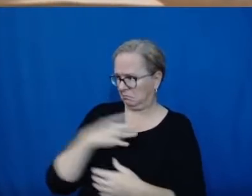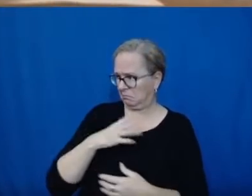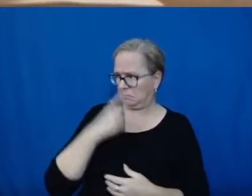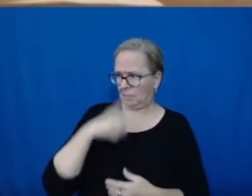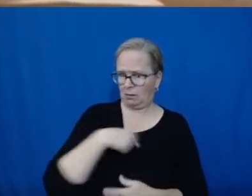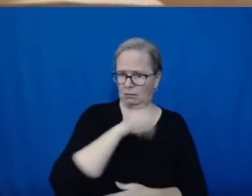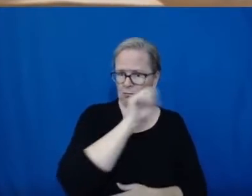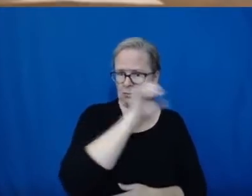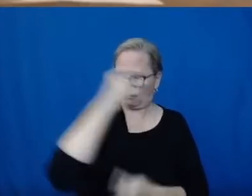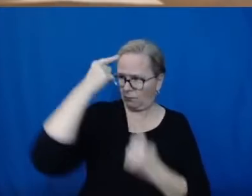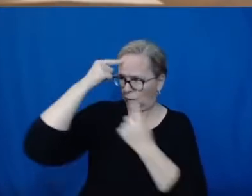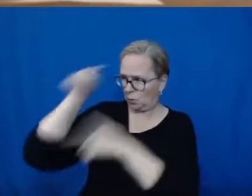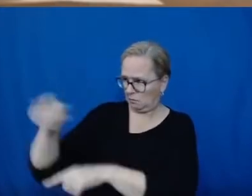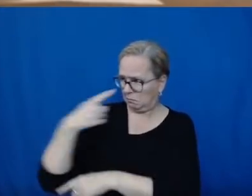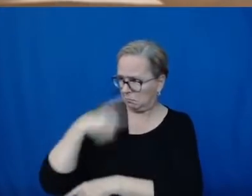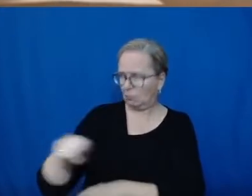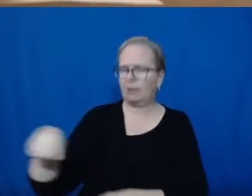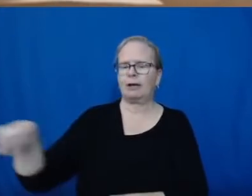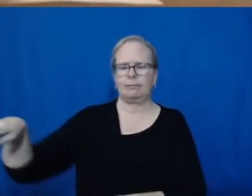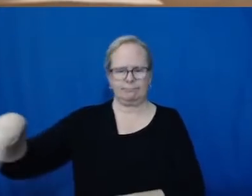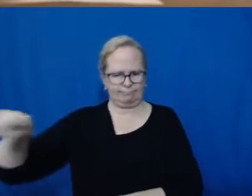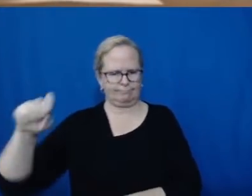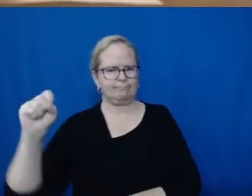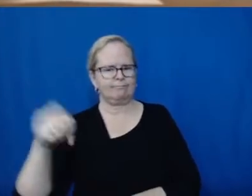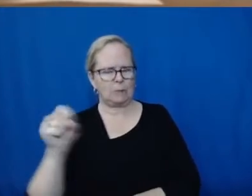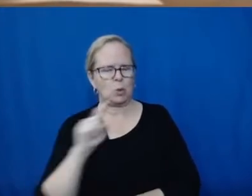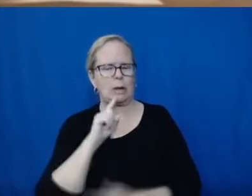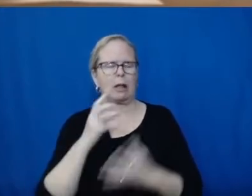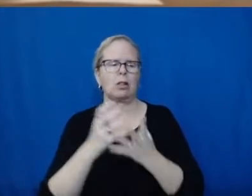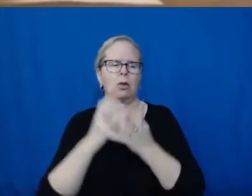today. But I just think in honoring